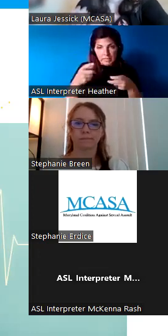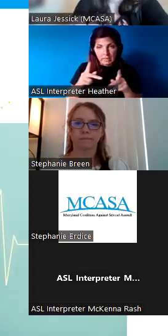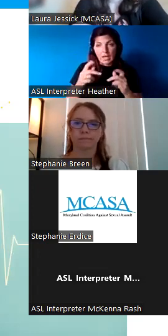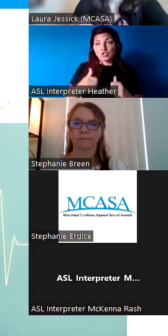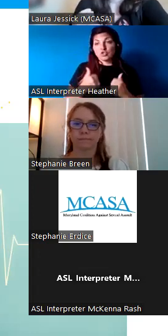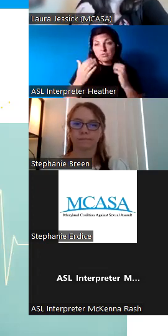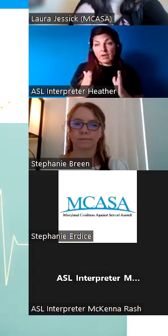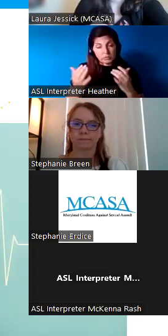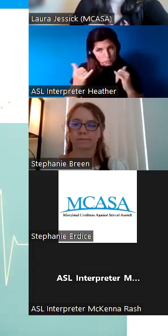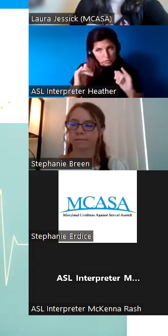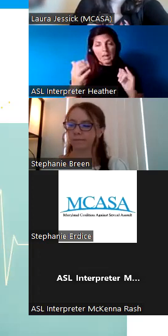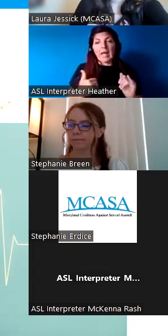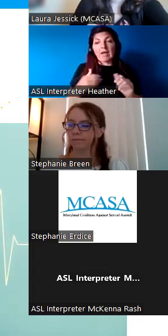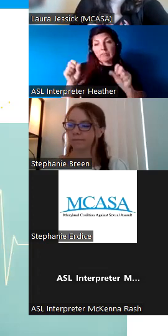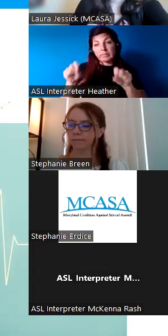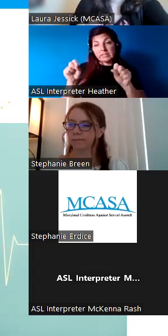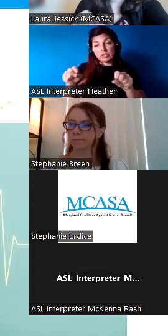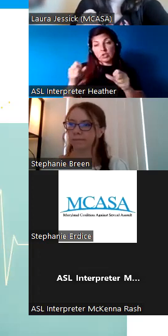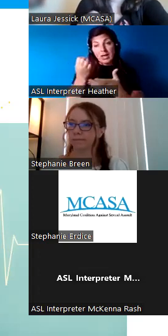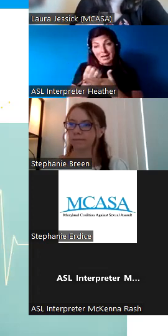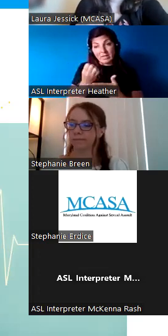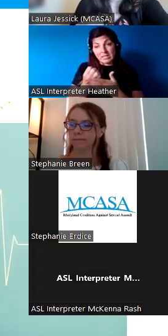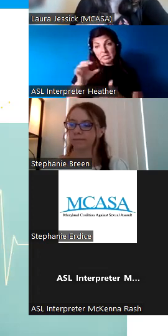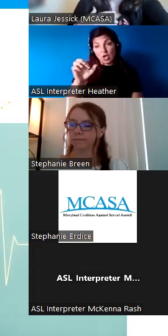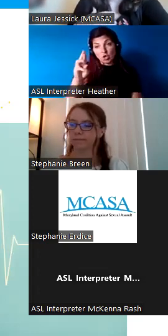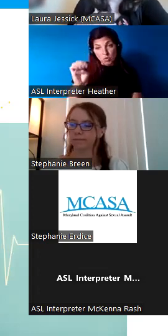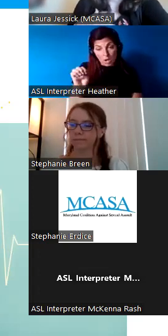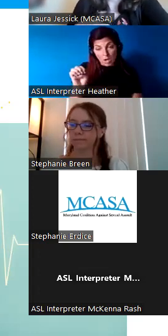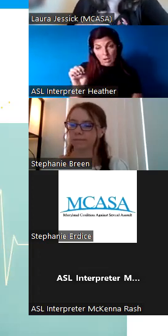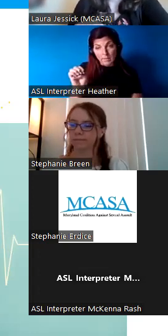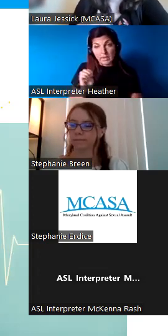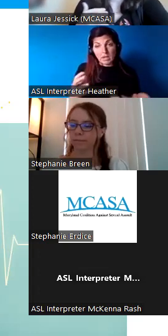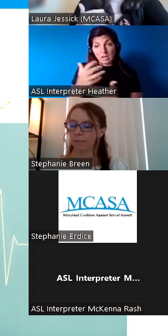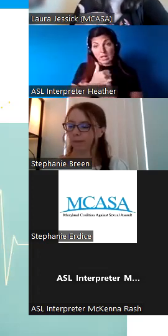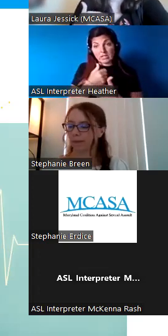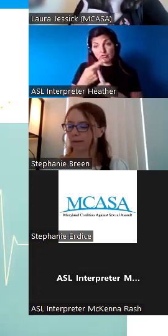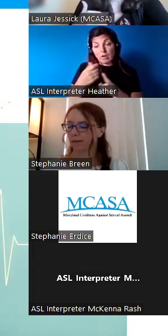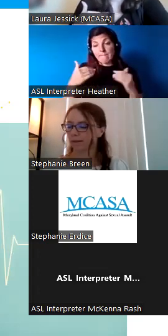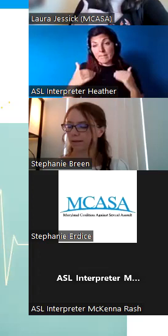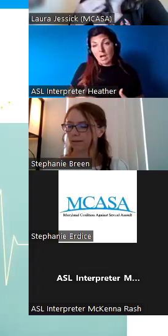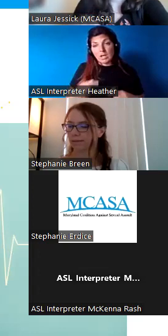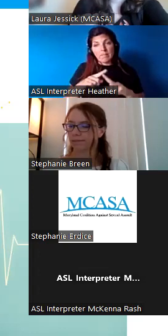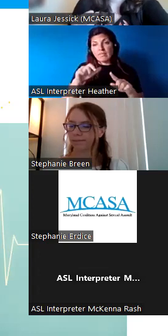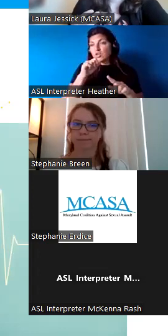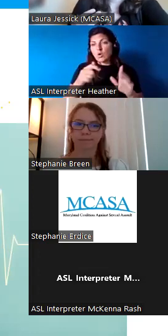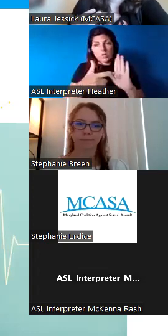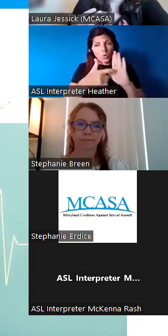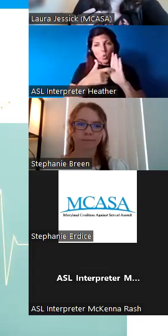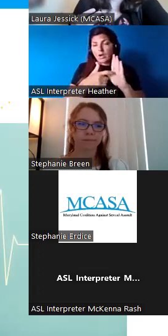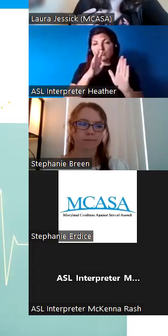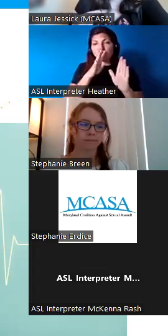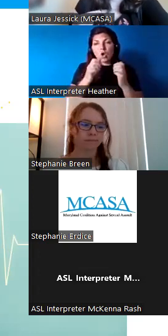to still have potential evidence of the crime collected from their body, but they are not required to speak to the